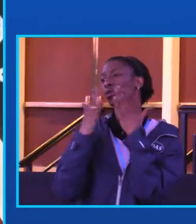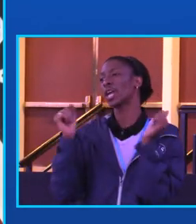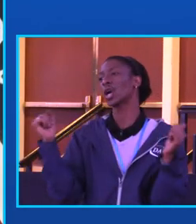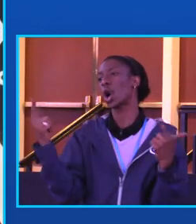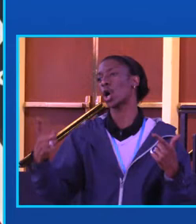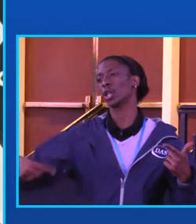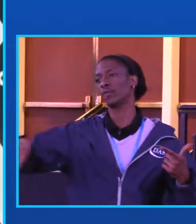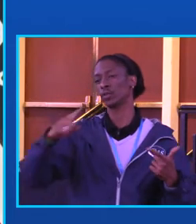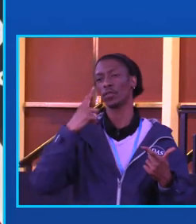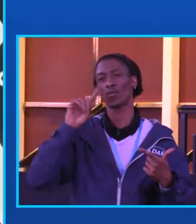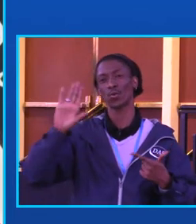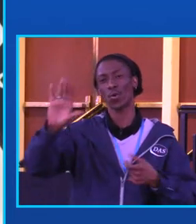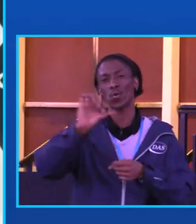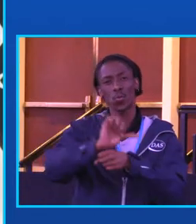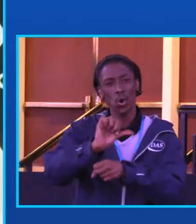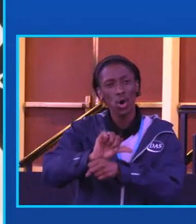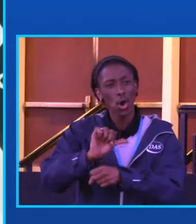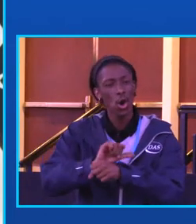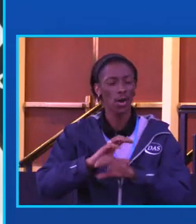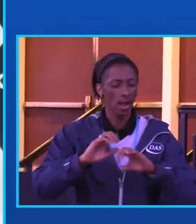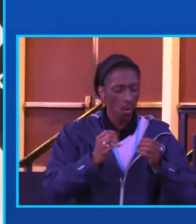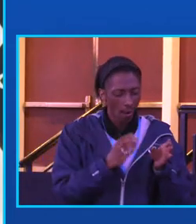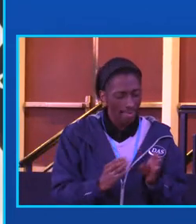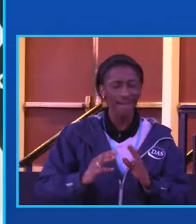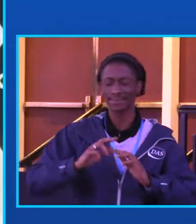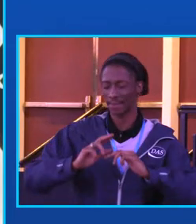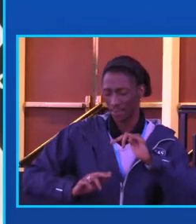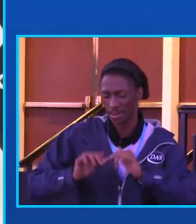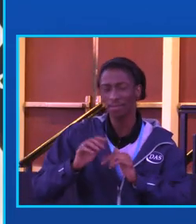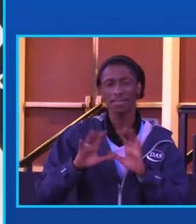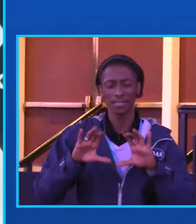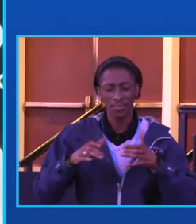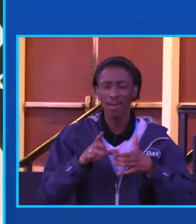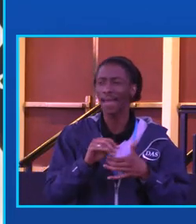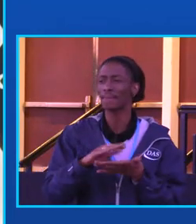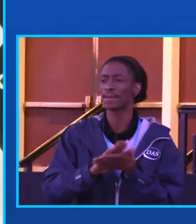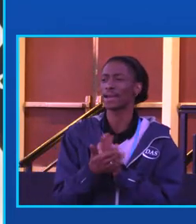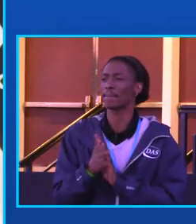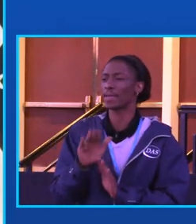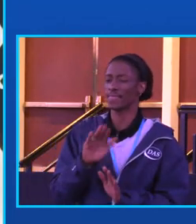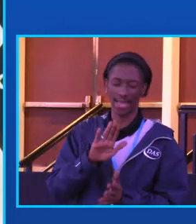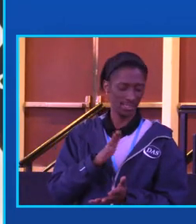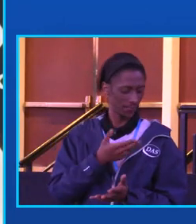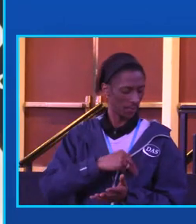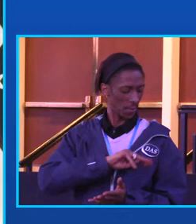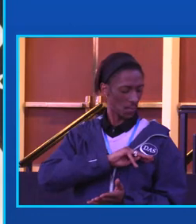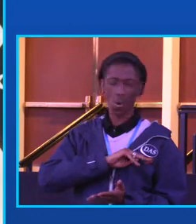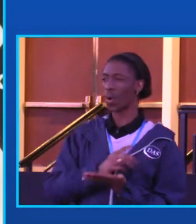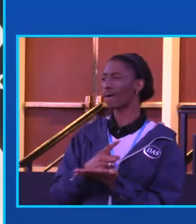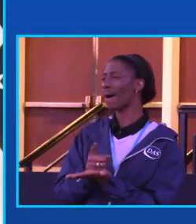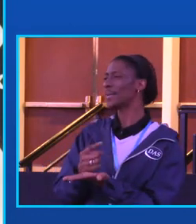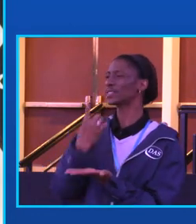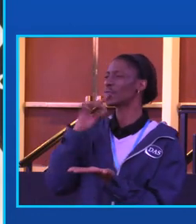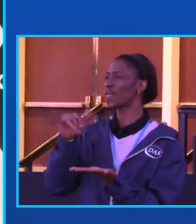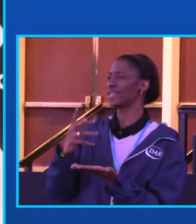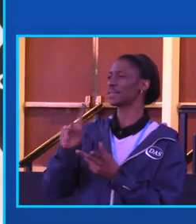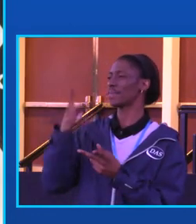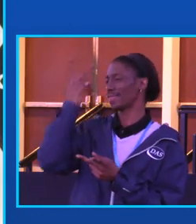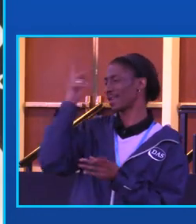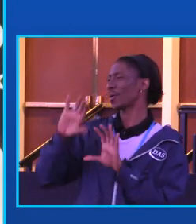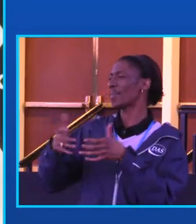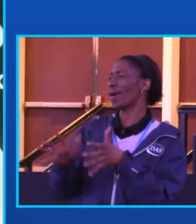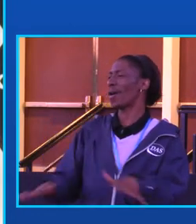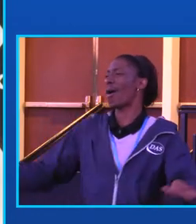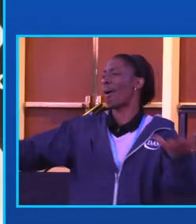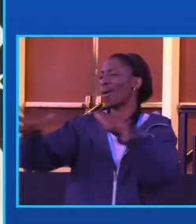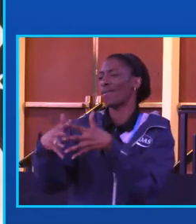work that you do organizing and building our party and being the moral compass of our political party across the country. So I